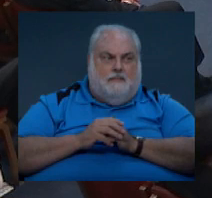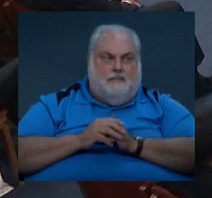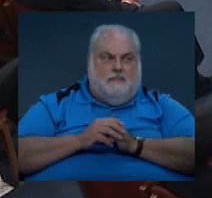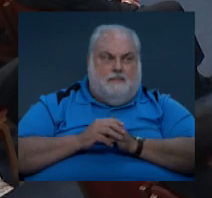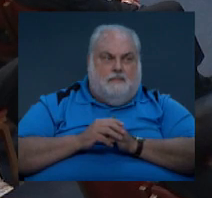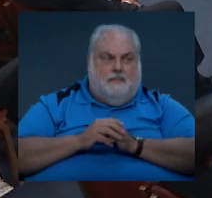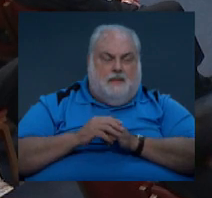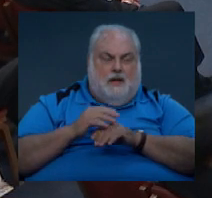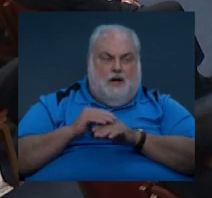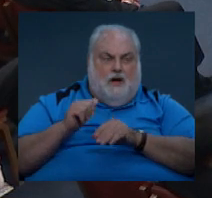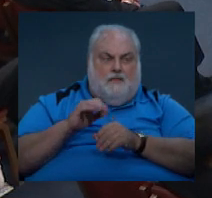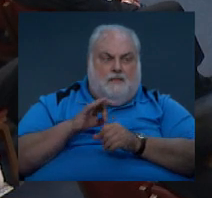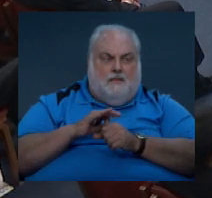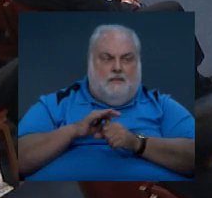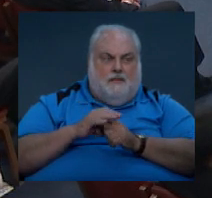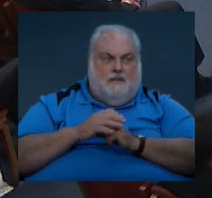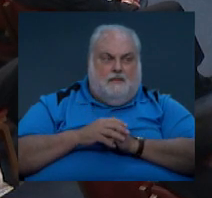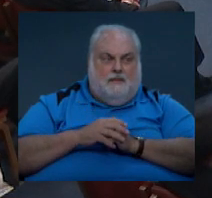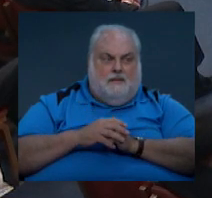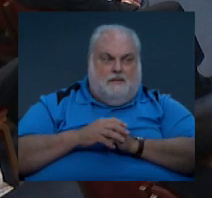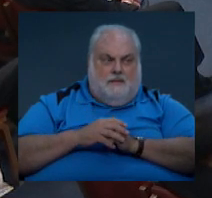He called a question.